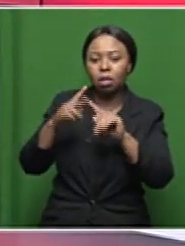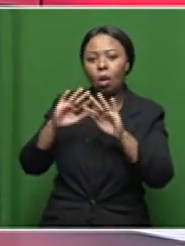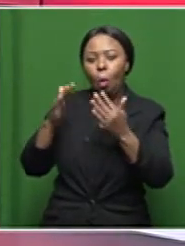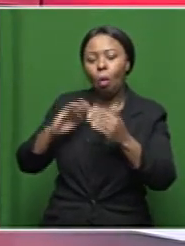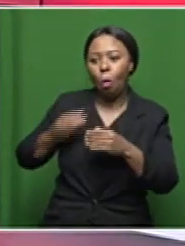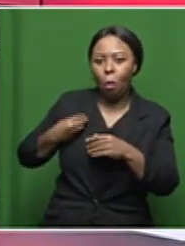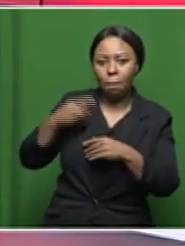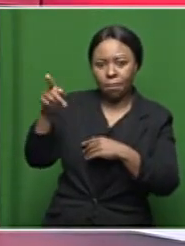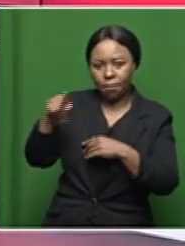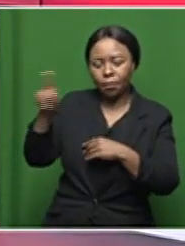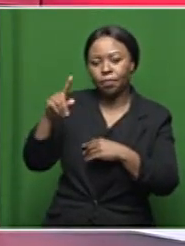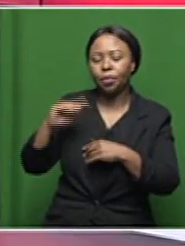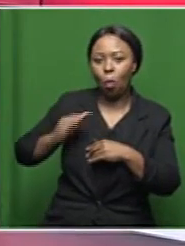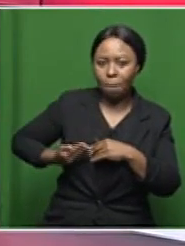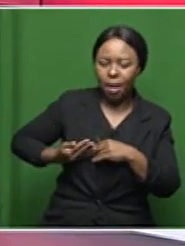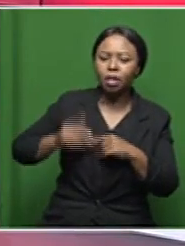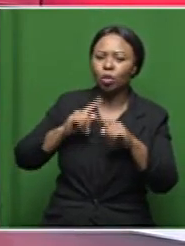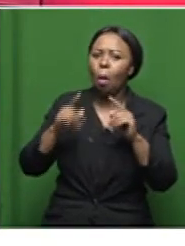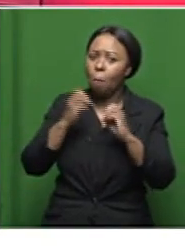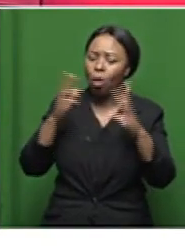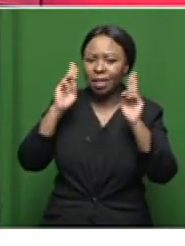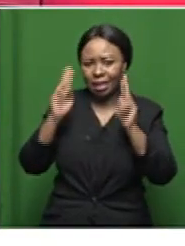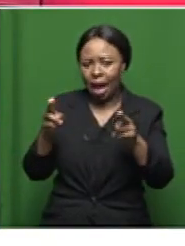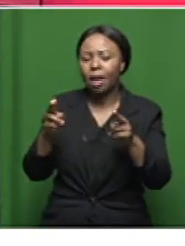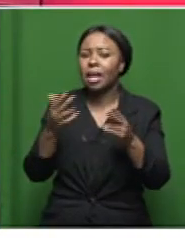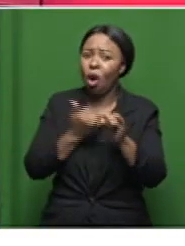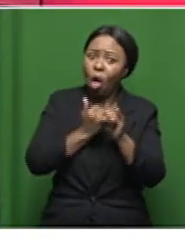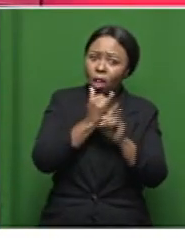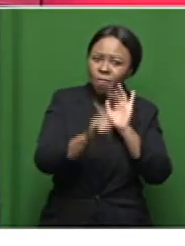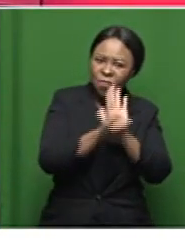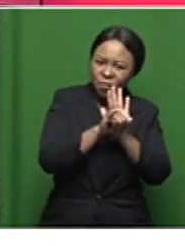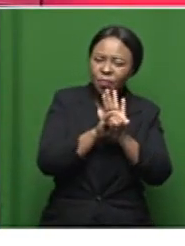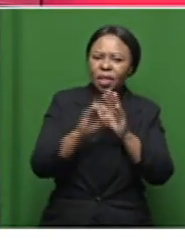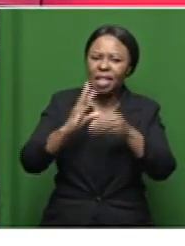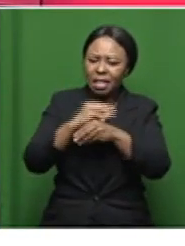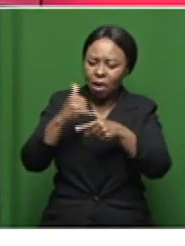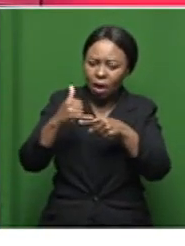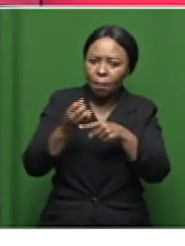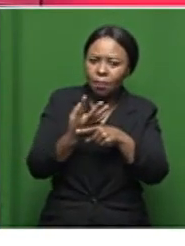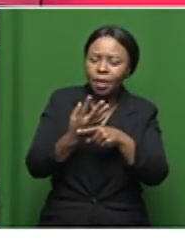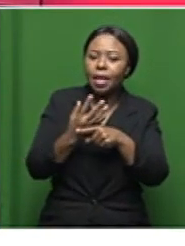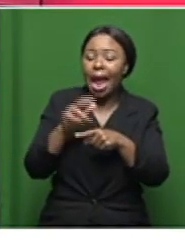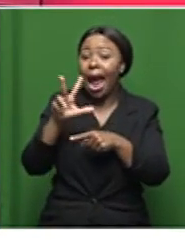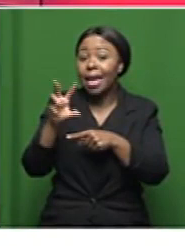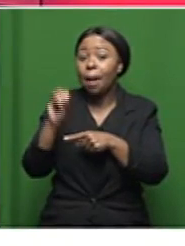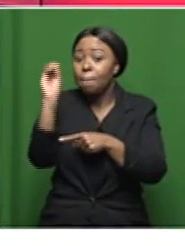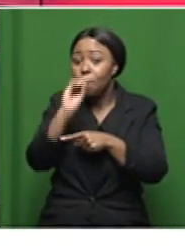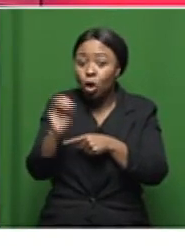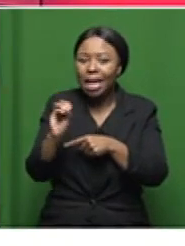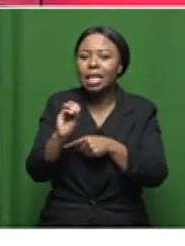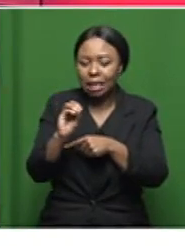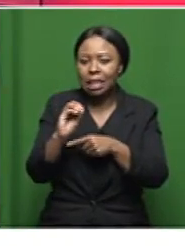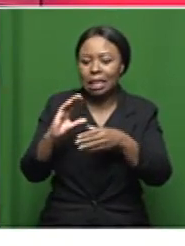that women die of the most in our country. Experts say early diagnosis and treatment of precancerous lesions leads up to 80% of cervical cancer